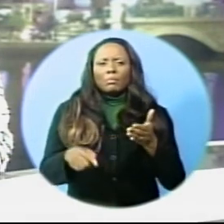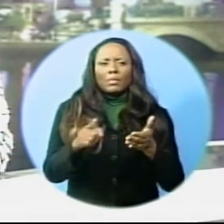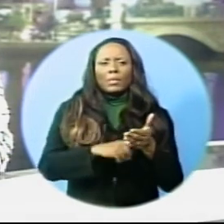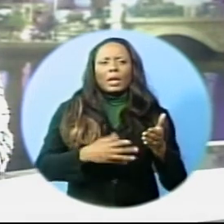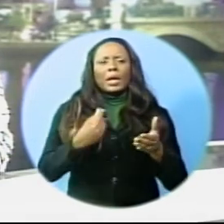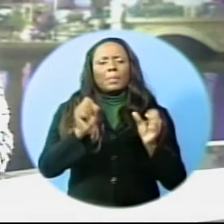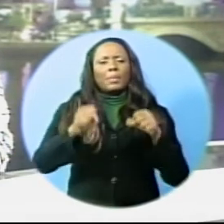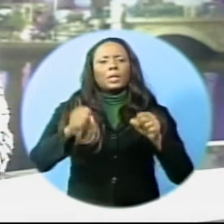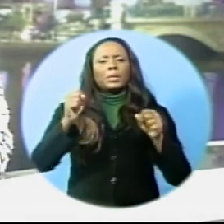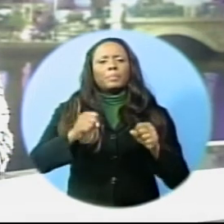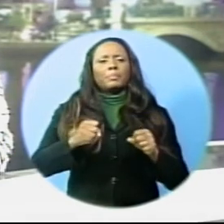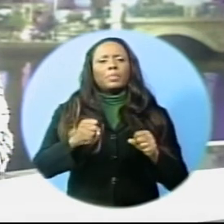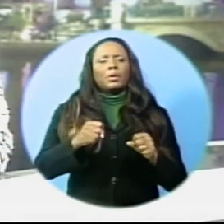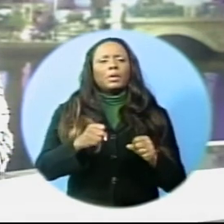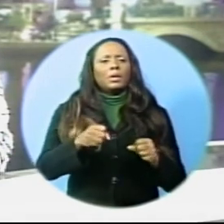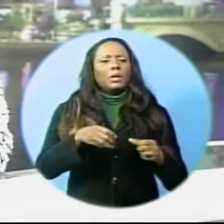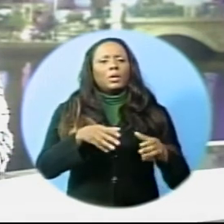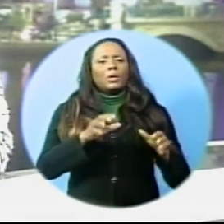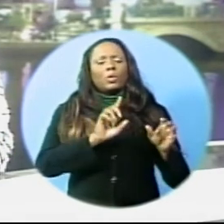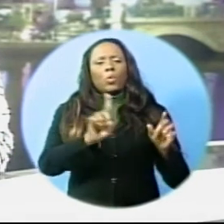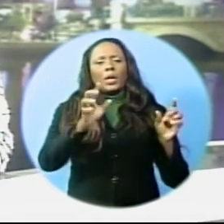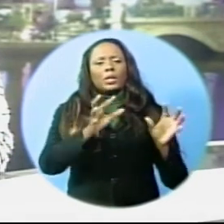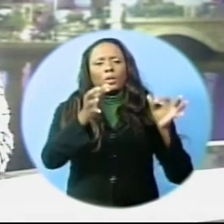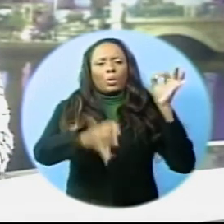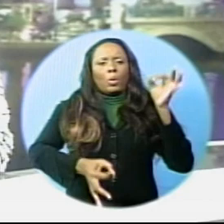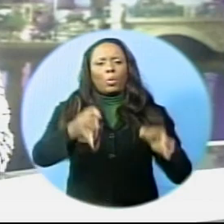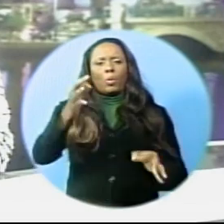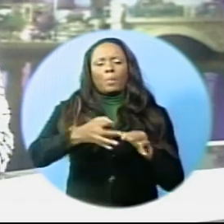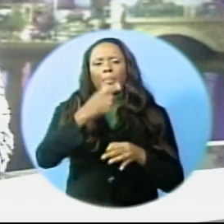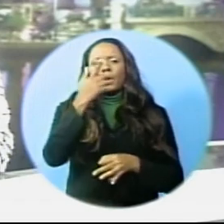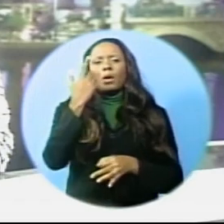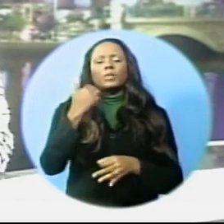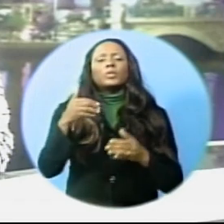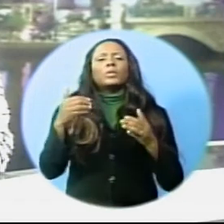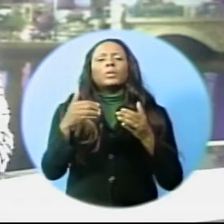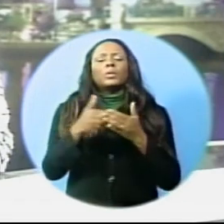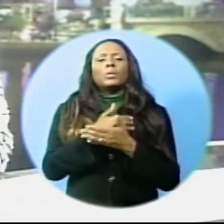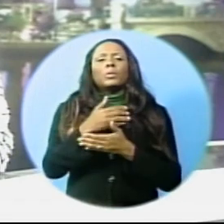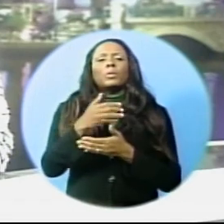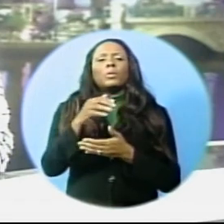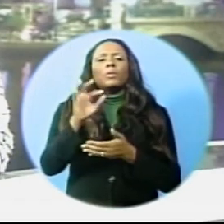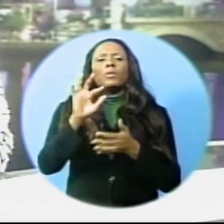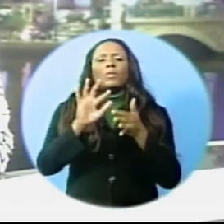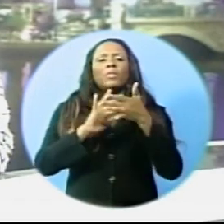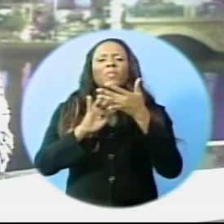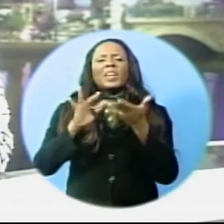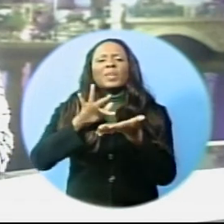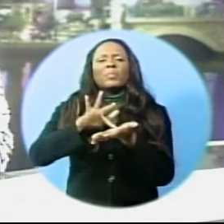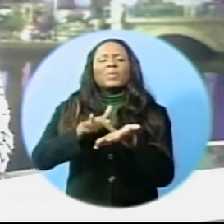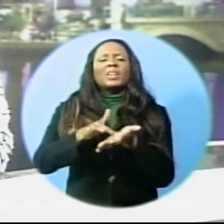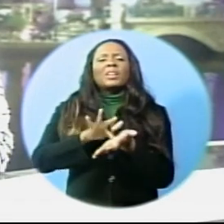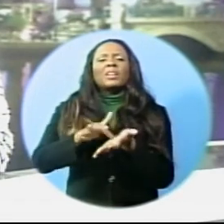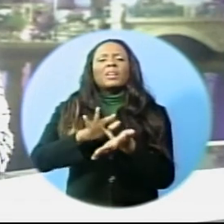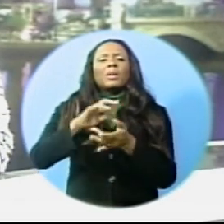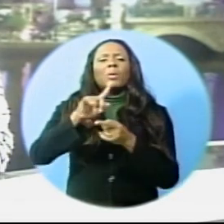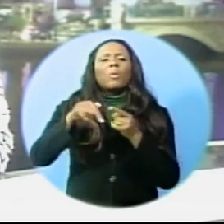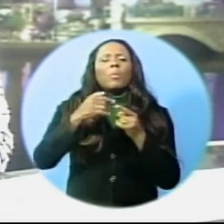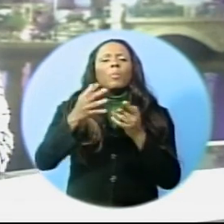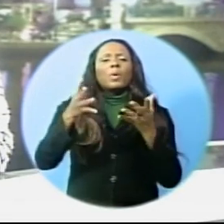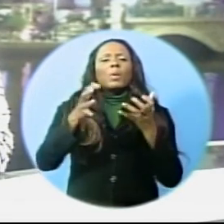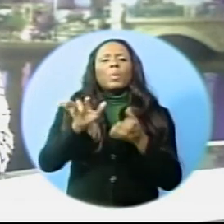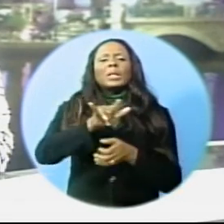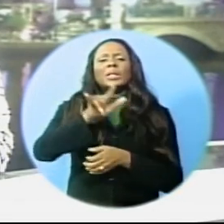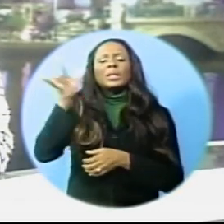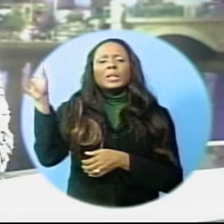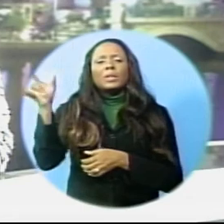to introduce fingerprinting at the ports of entry. However, Attorney General Adriel Brathwaite says government will not be deterred from doing